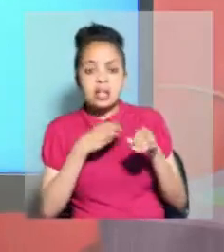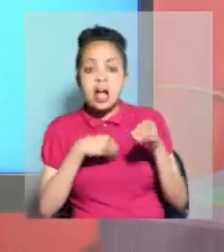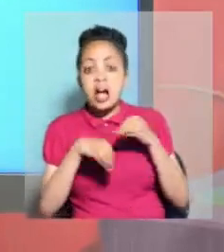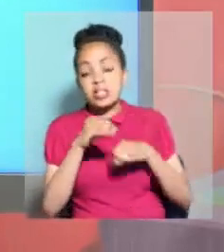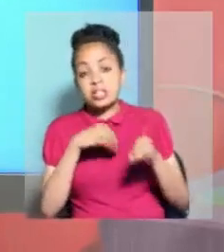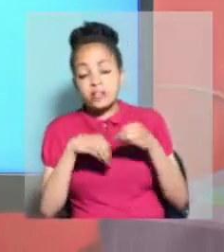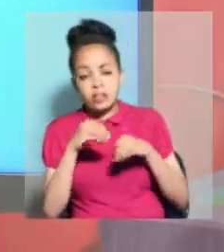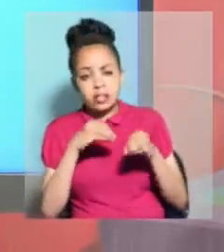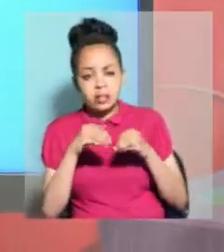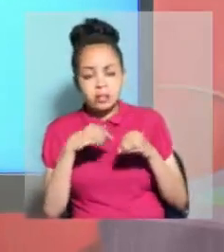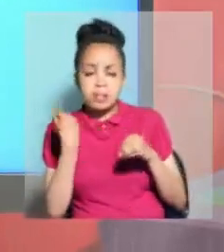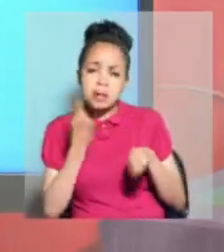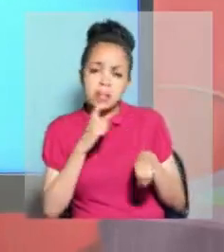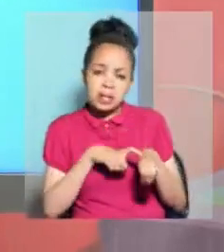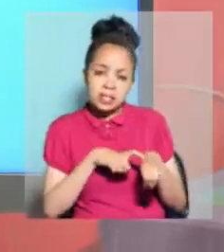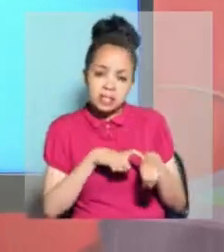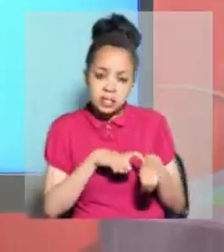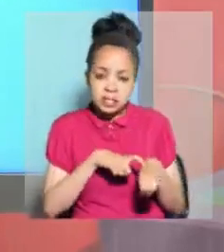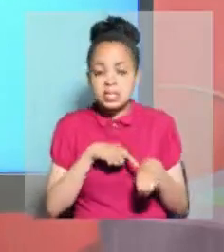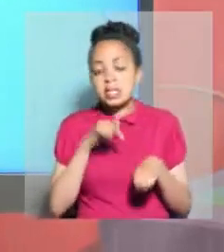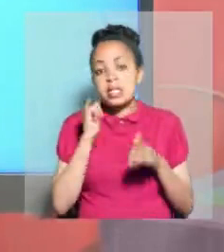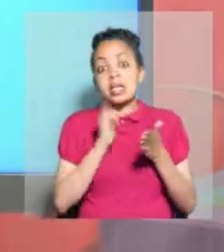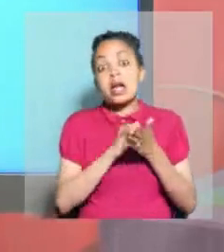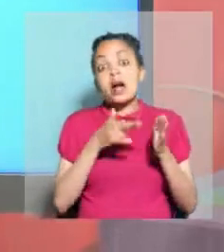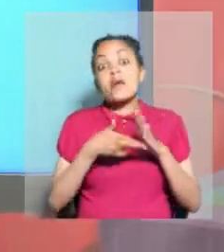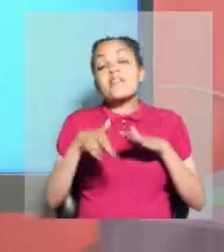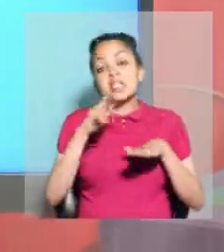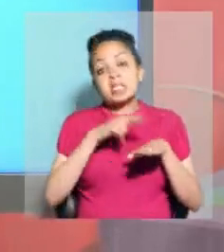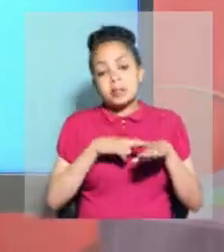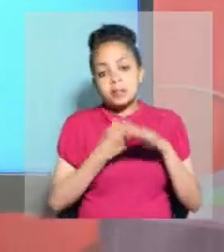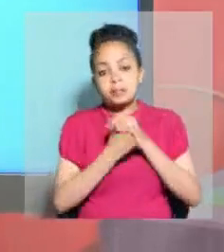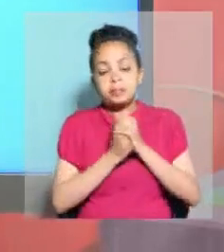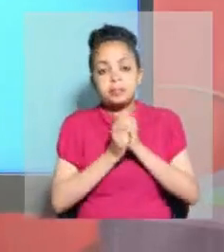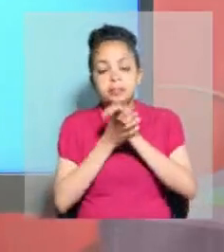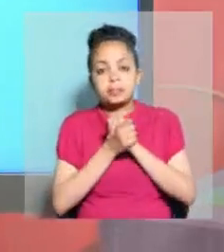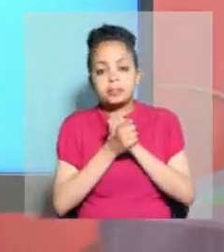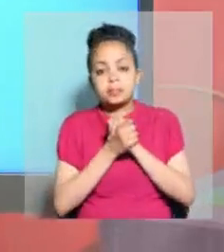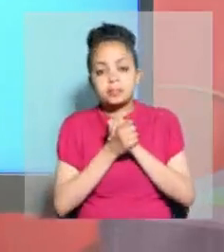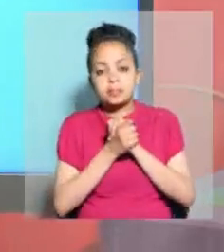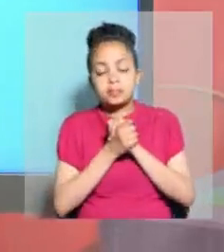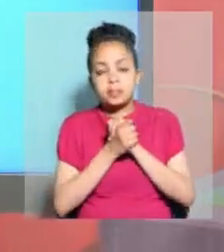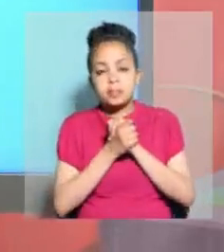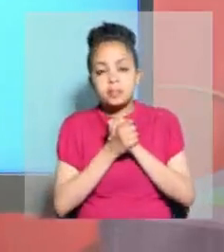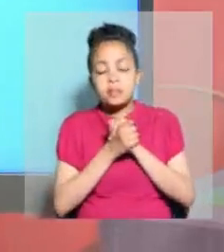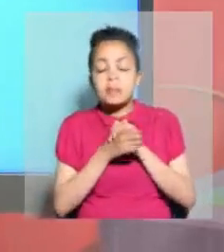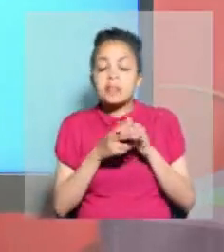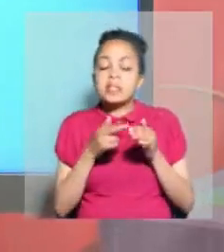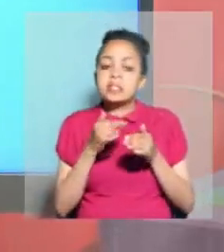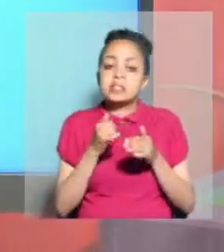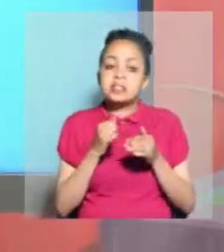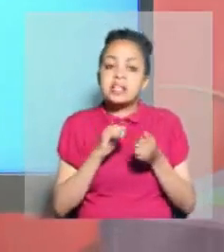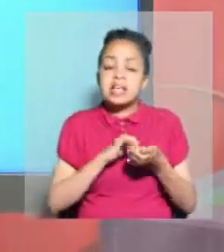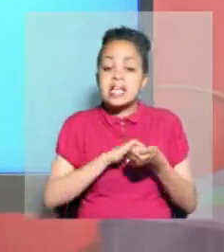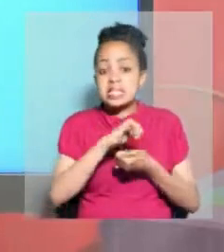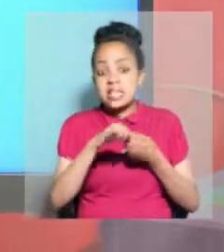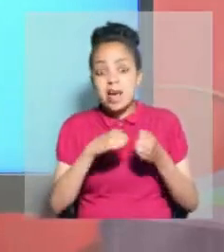an enzyme permanently since they are irreversible one. So, the rate of an enzyme to